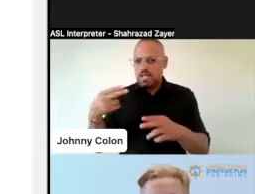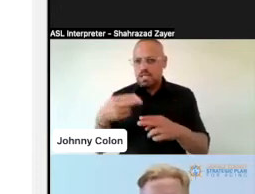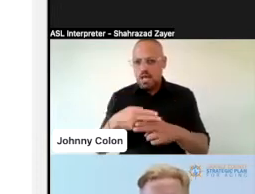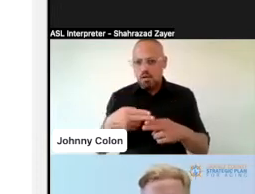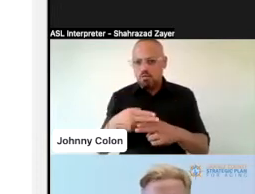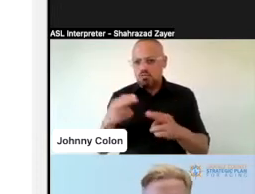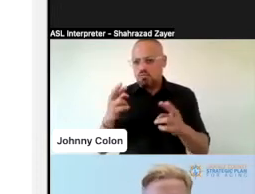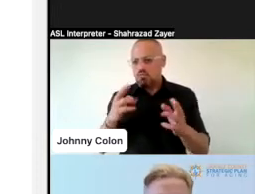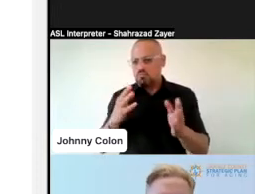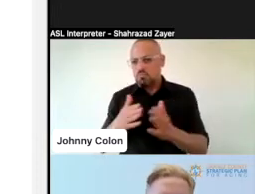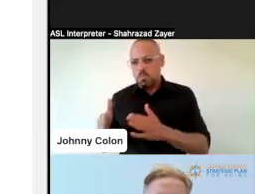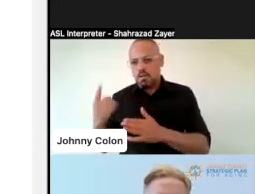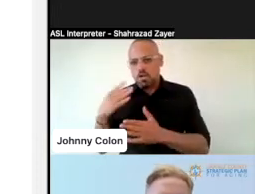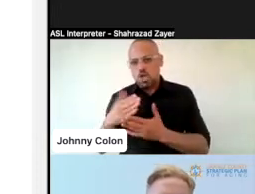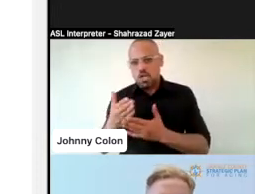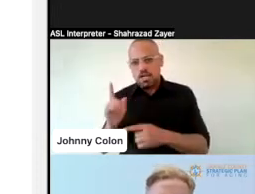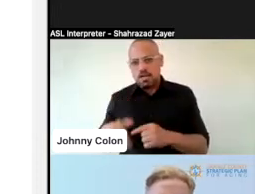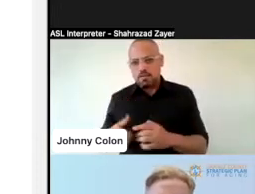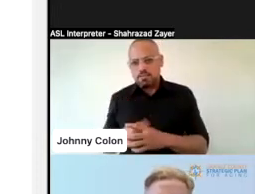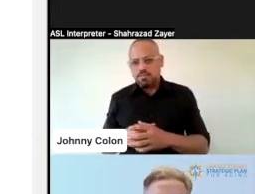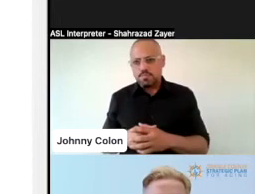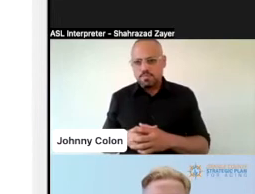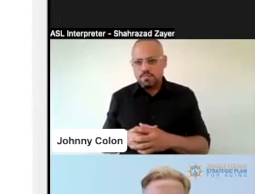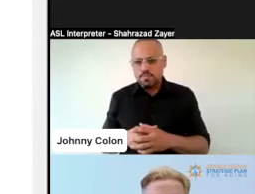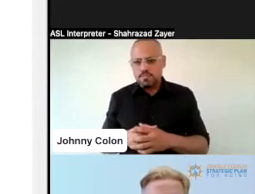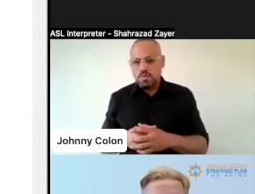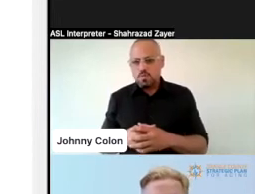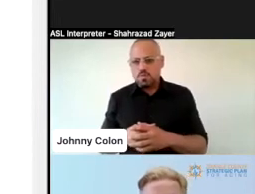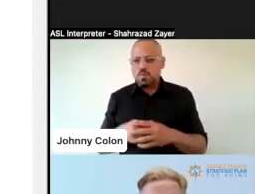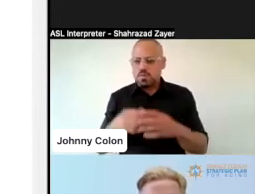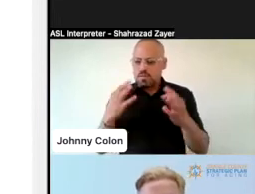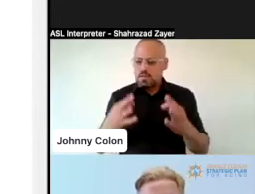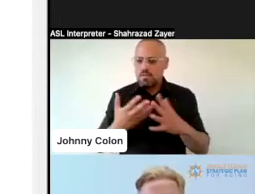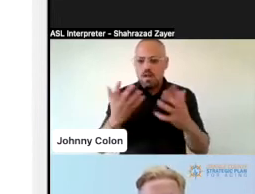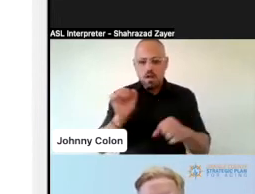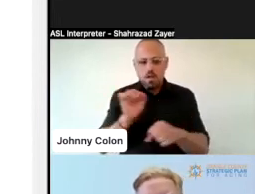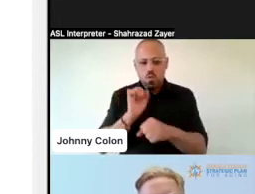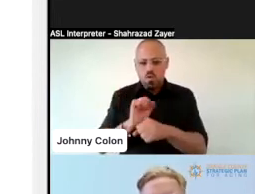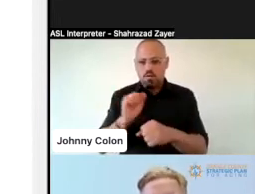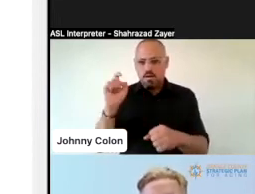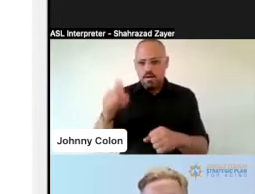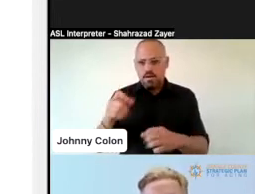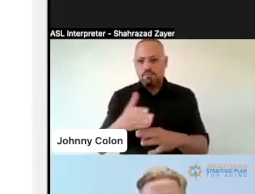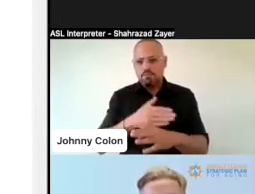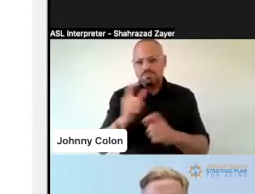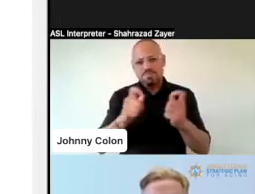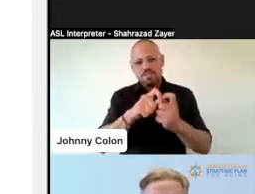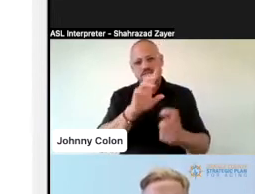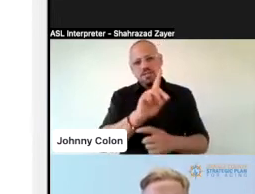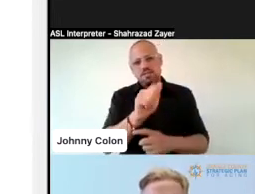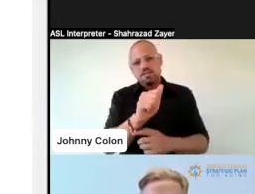cooking. It seems we do indeed have a lot of work to do, and particularly in the disability community.